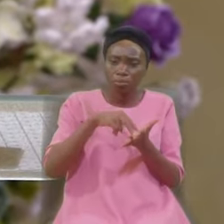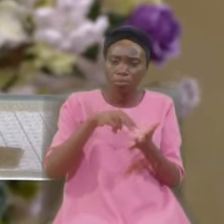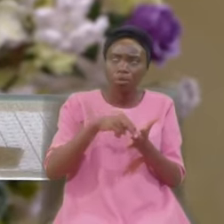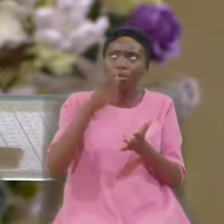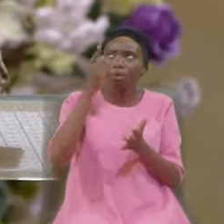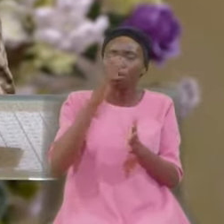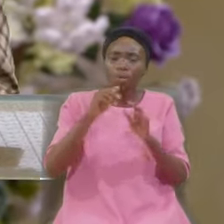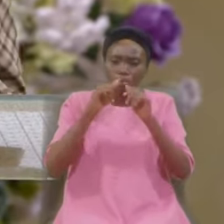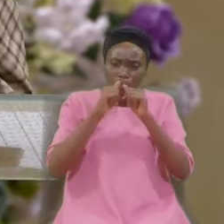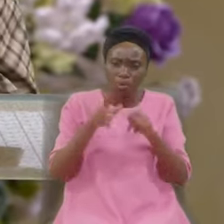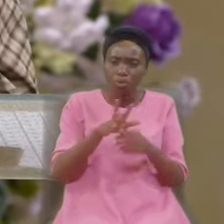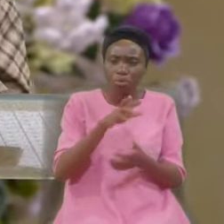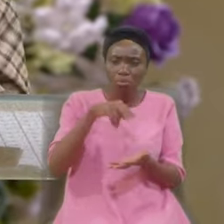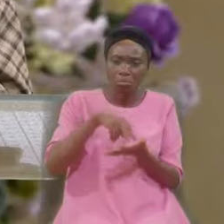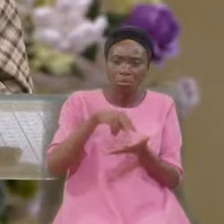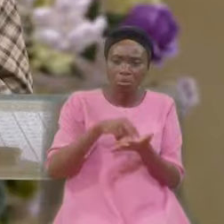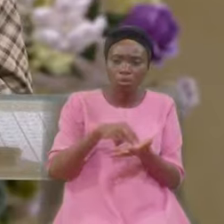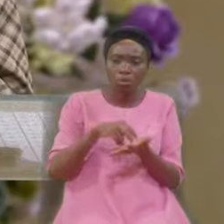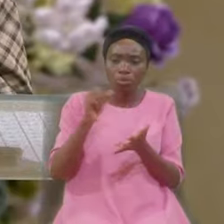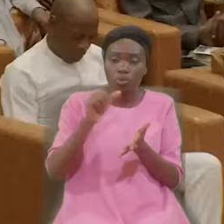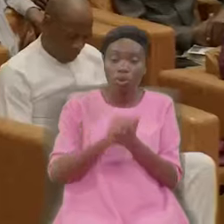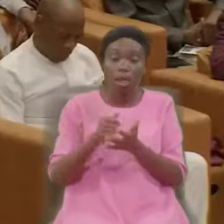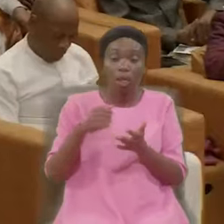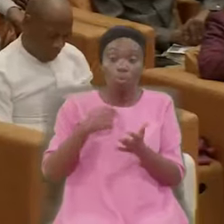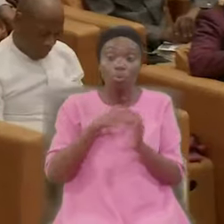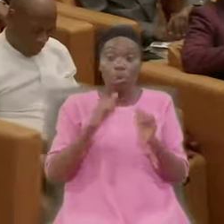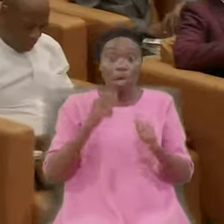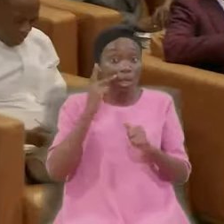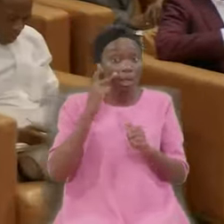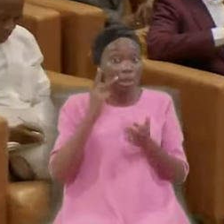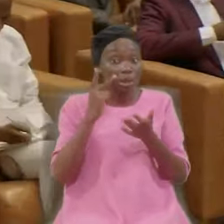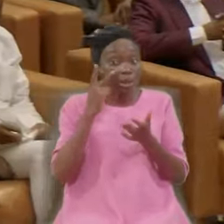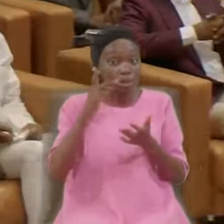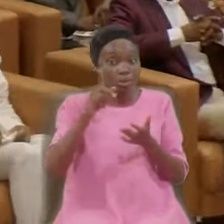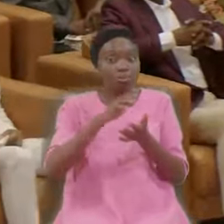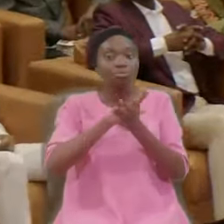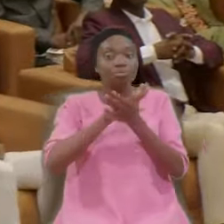God bless you. Can you stand up and let's see you clearly? You are coming for the